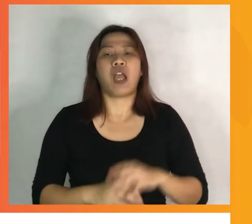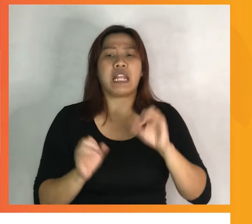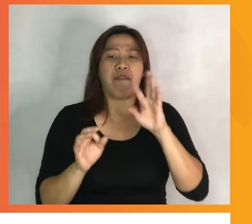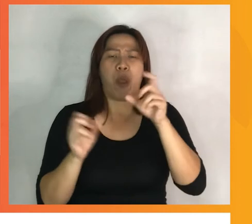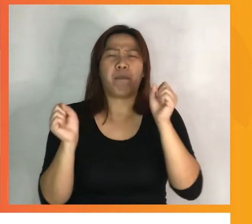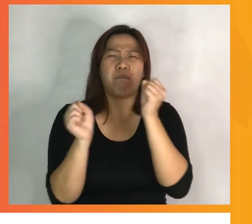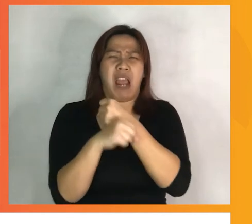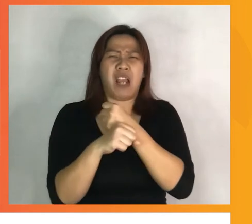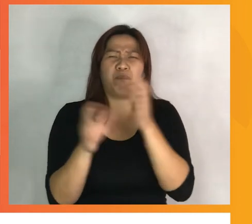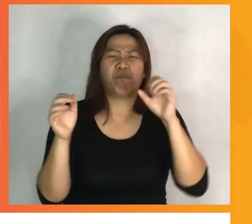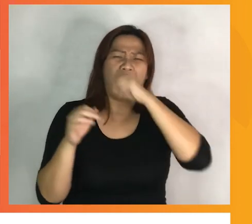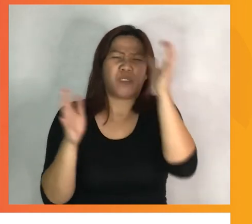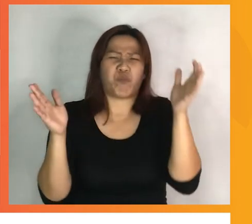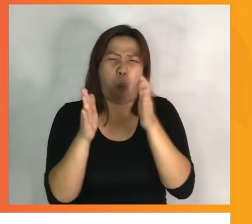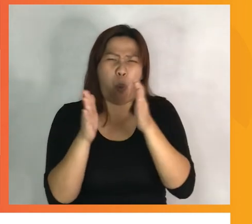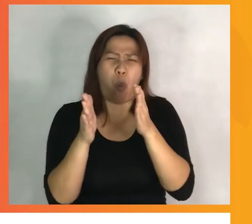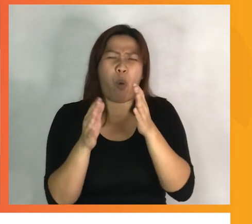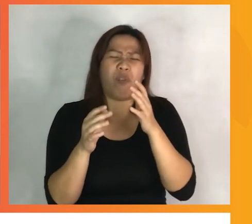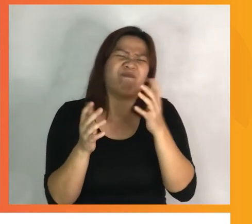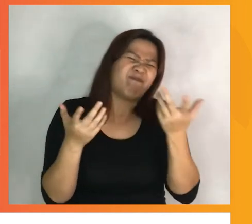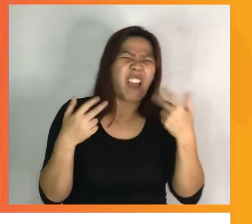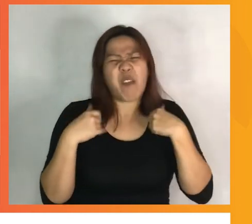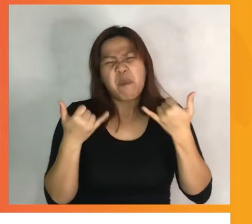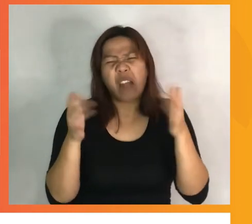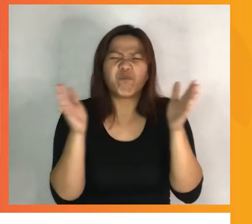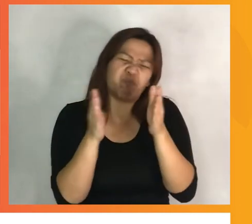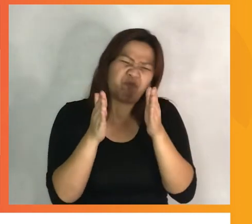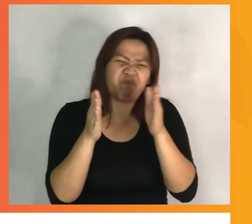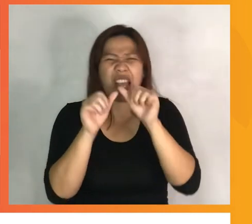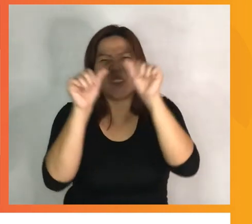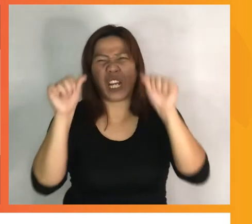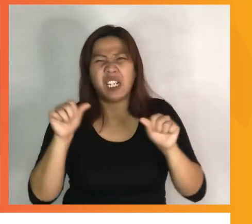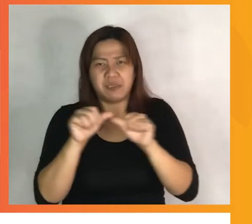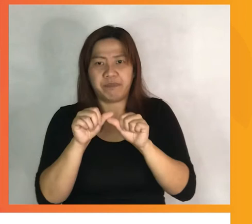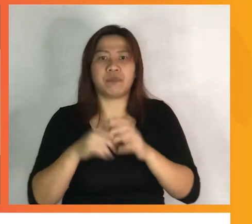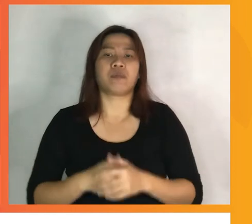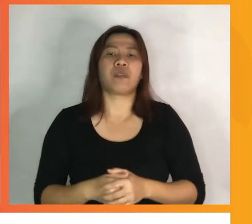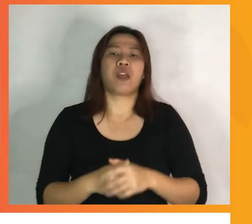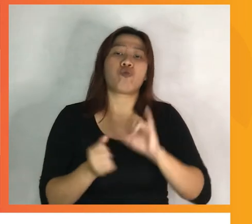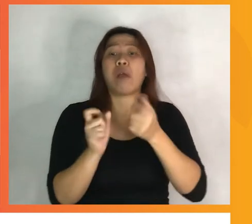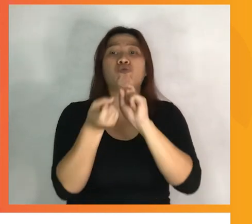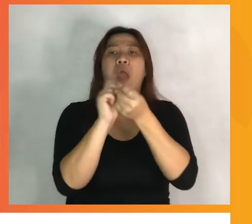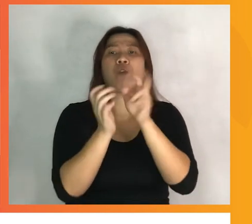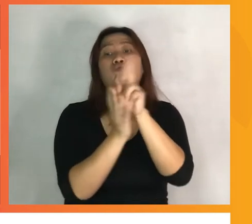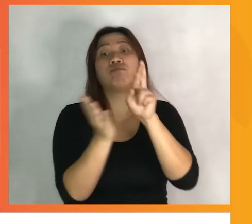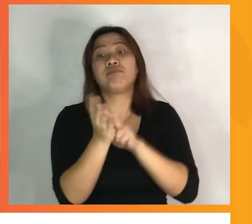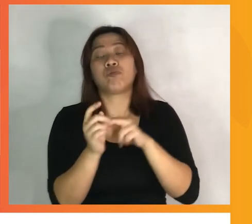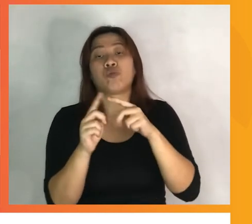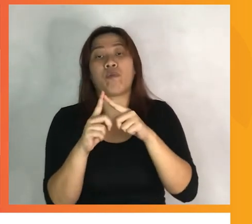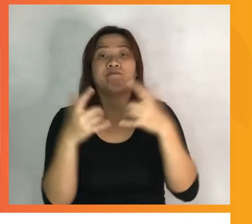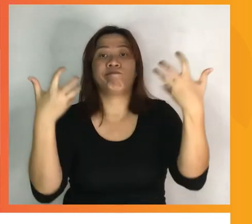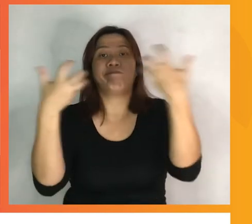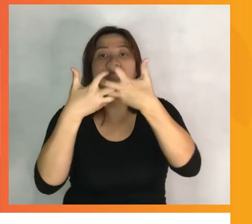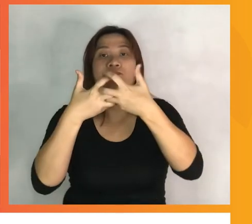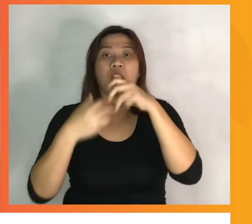by if you have to make the space smaller, if you have to play in a smaller area, just change the